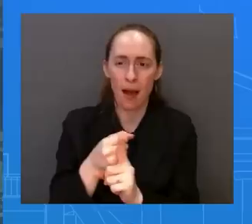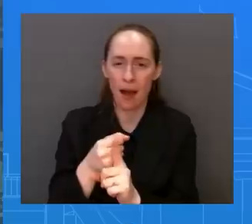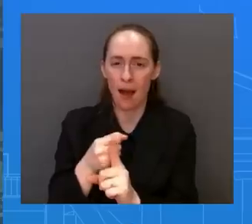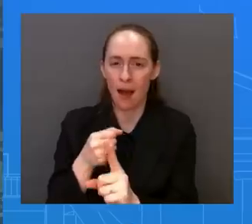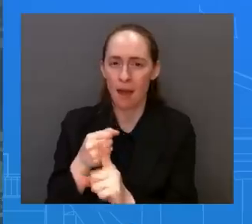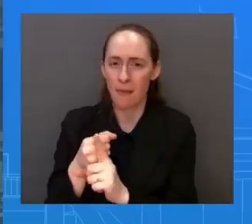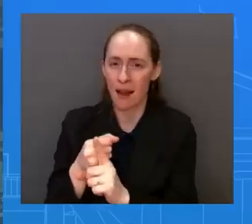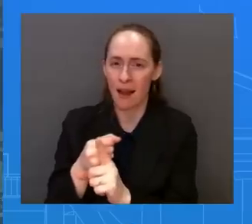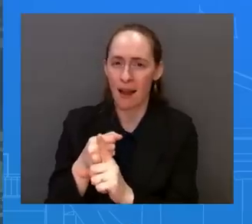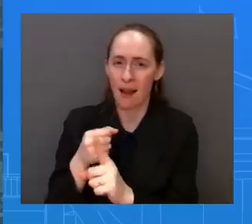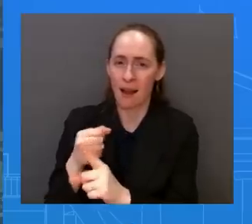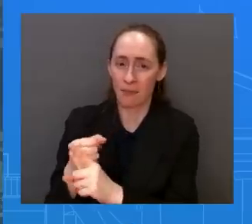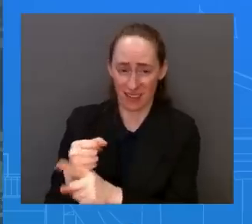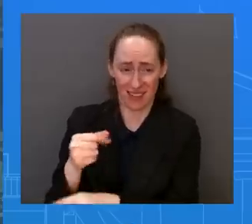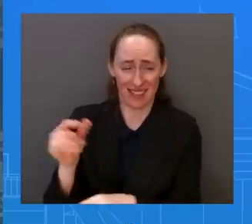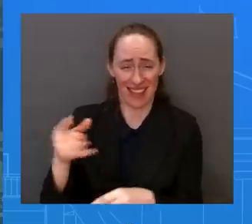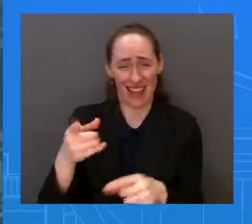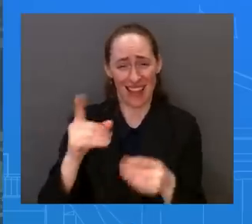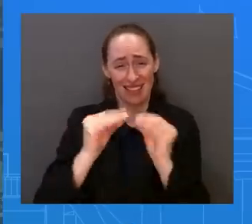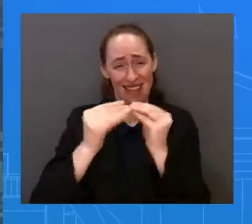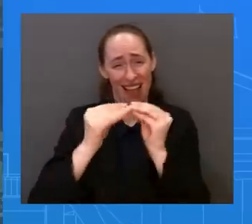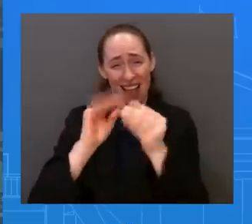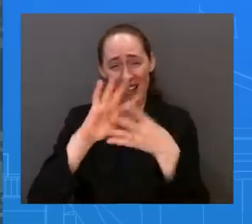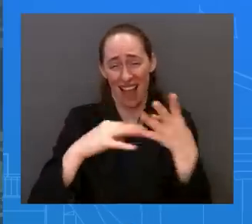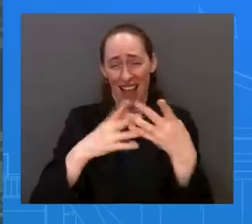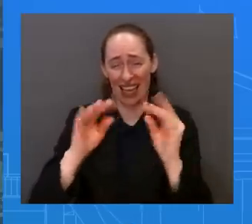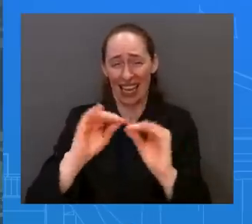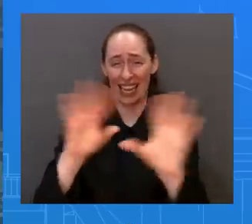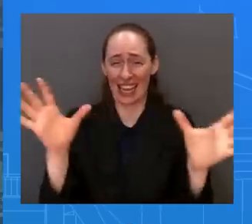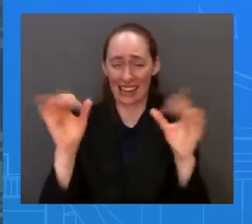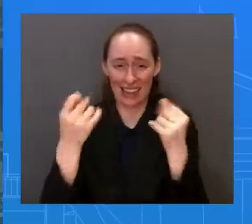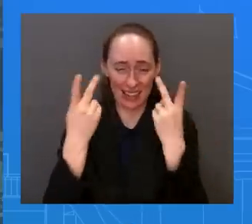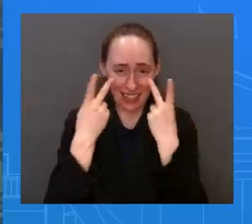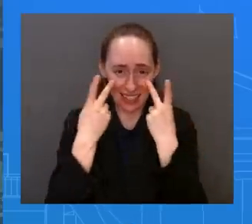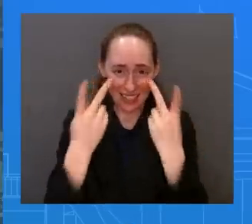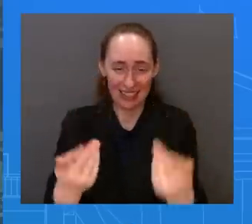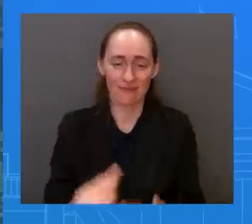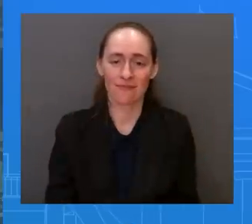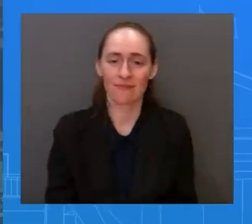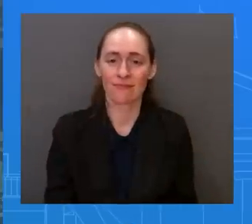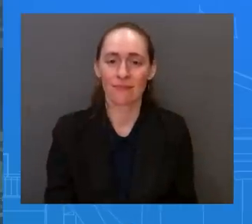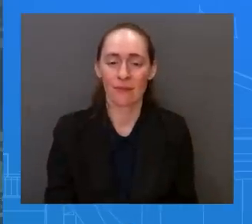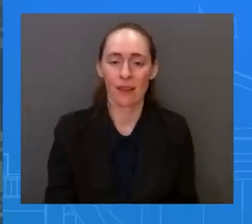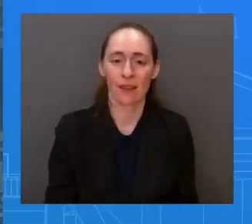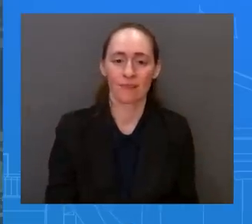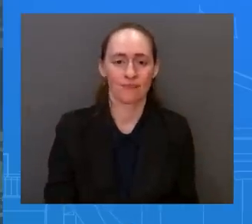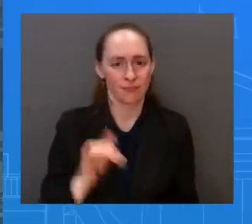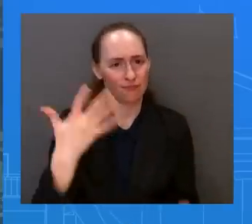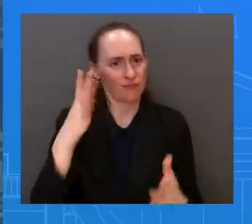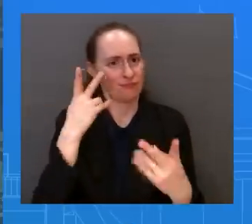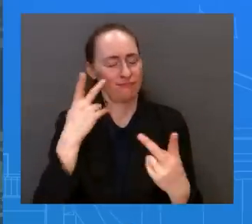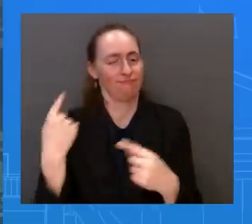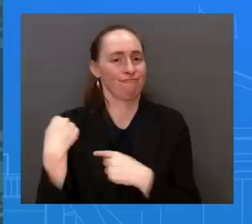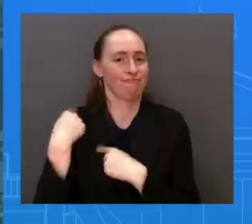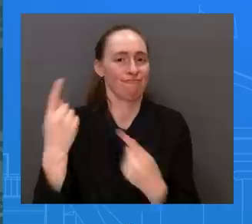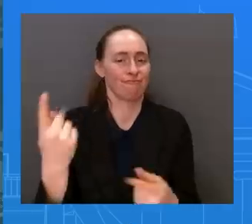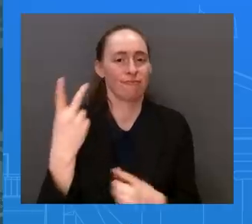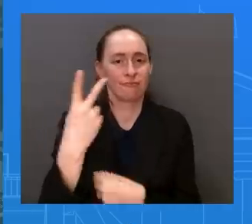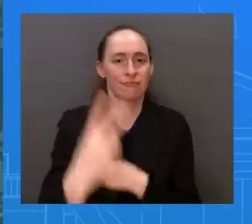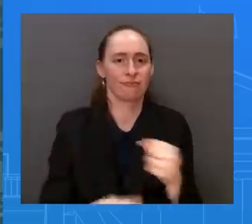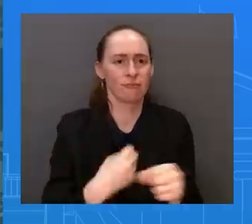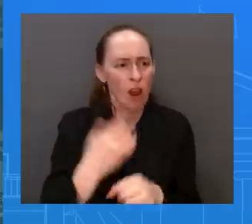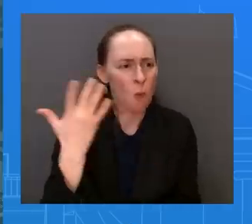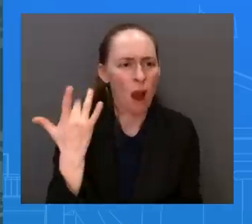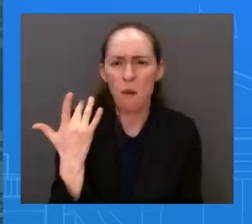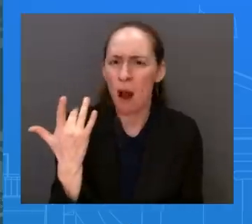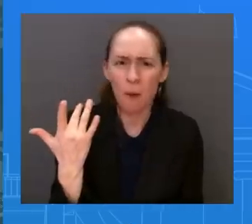real things that has occurred these past 2 years, and it's because of the president. And so, look, we get where the American